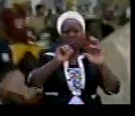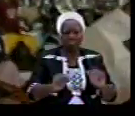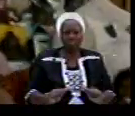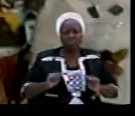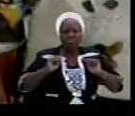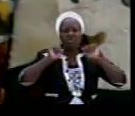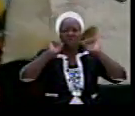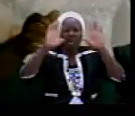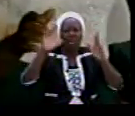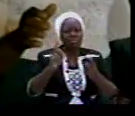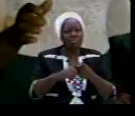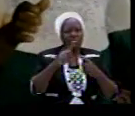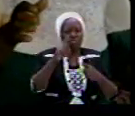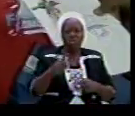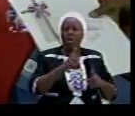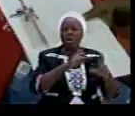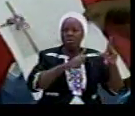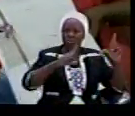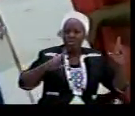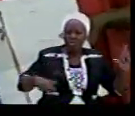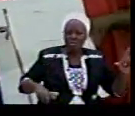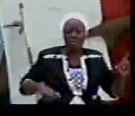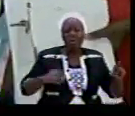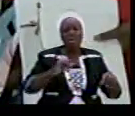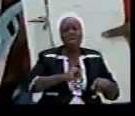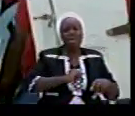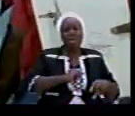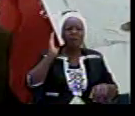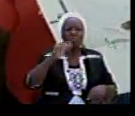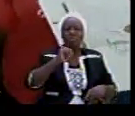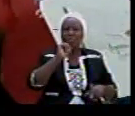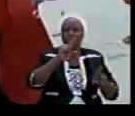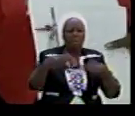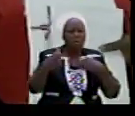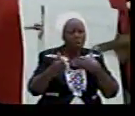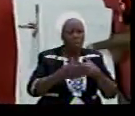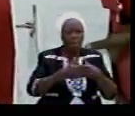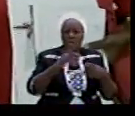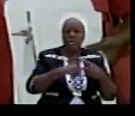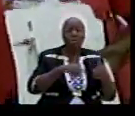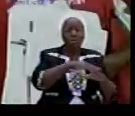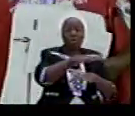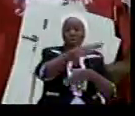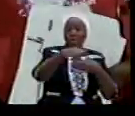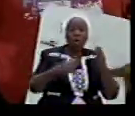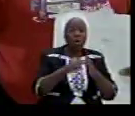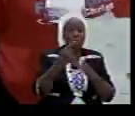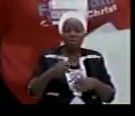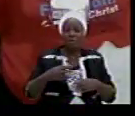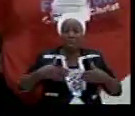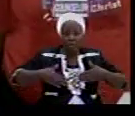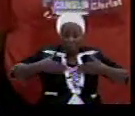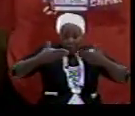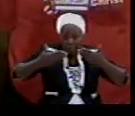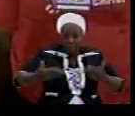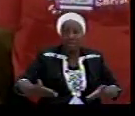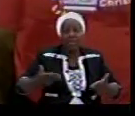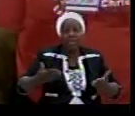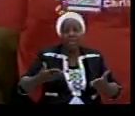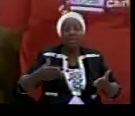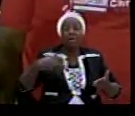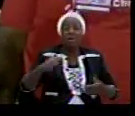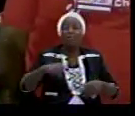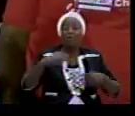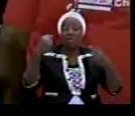you. Lord, I will not go back to all the vomit, the sin of the